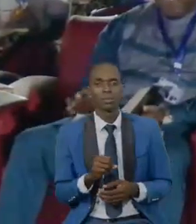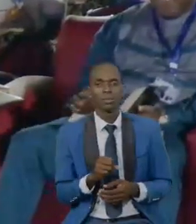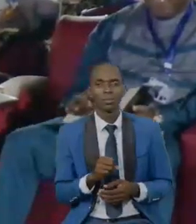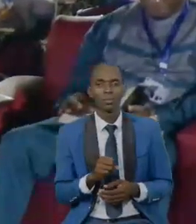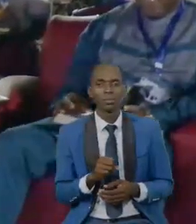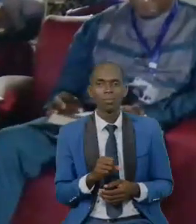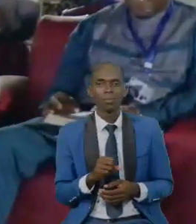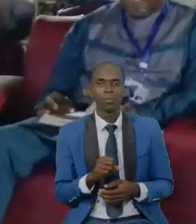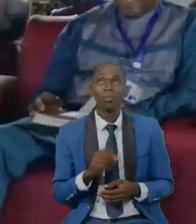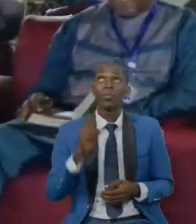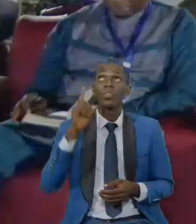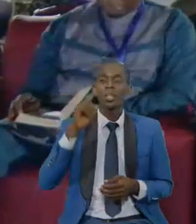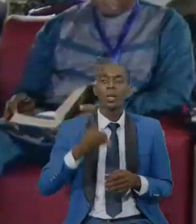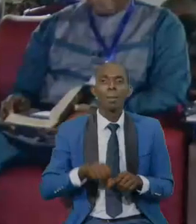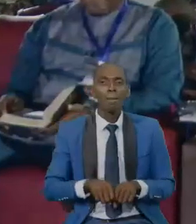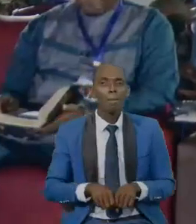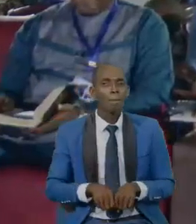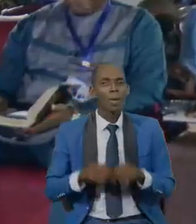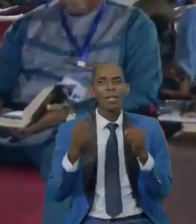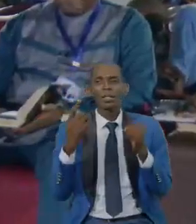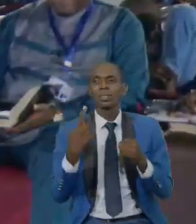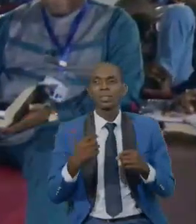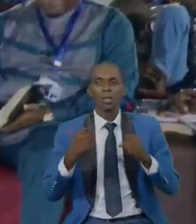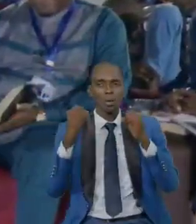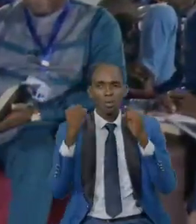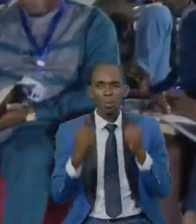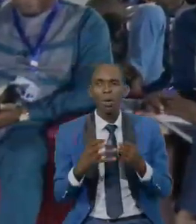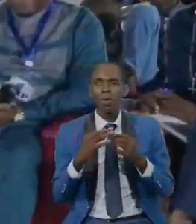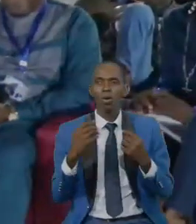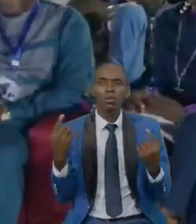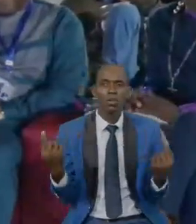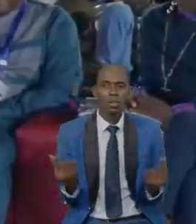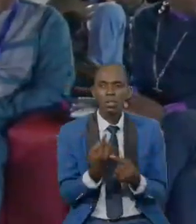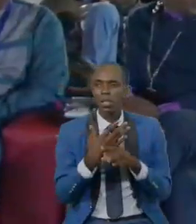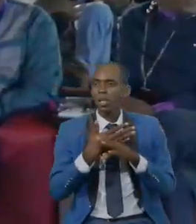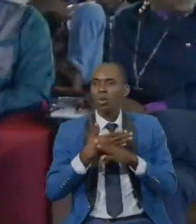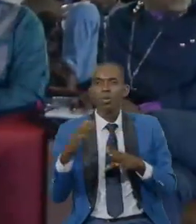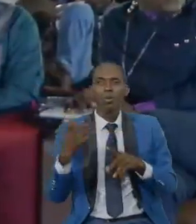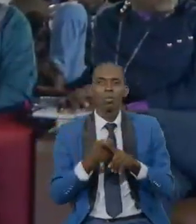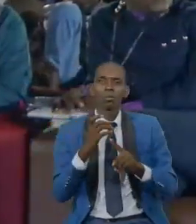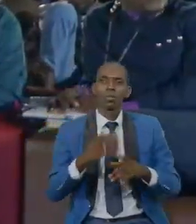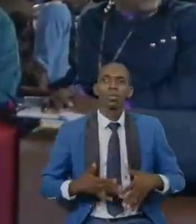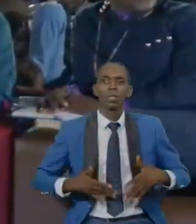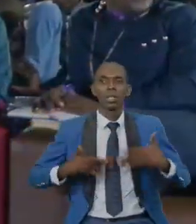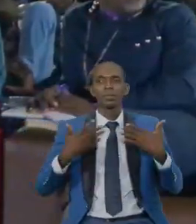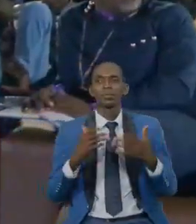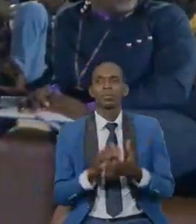He breaks the power of sin away from your life.